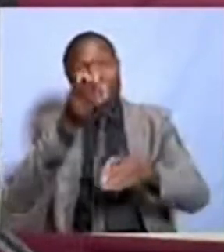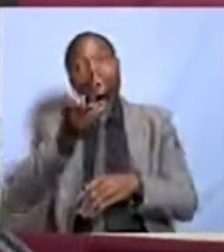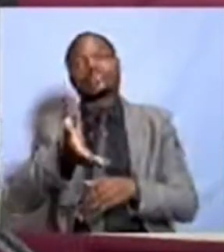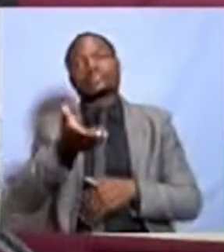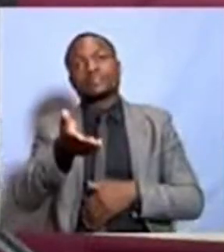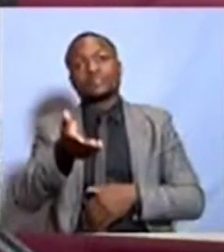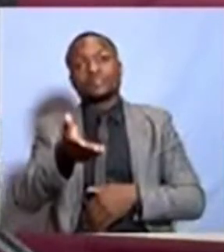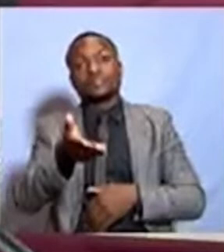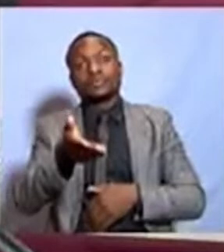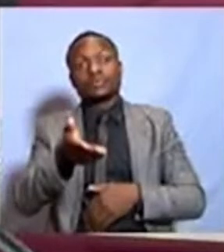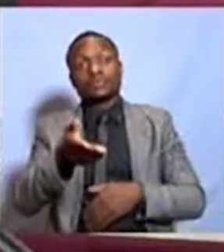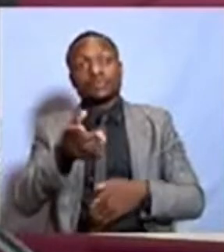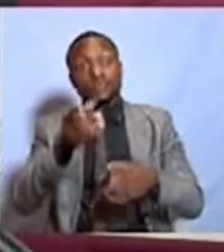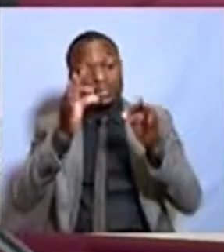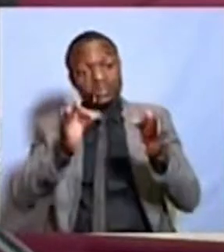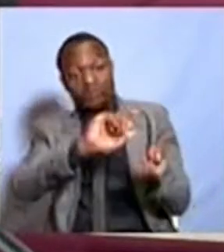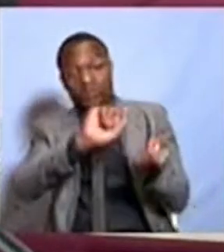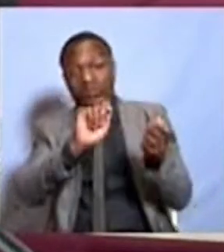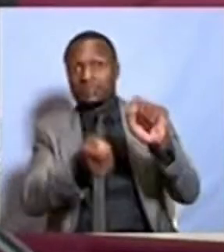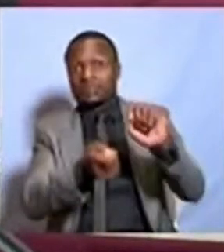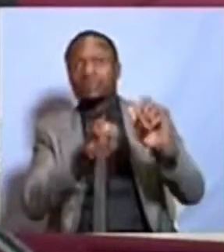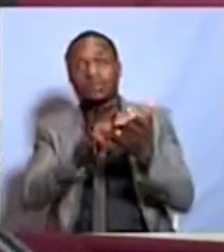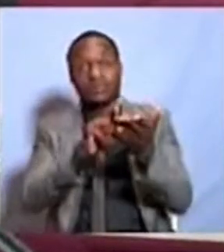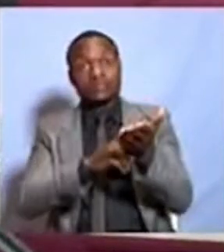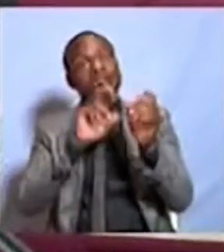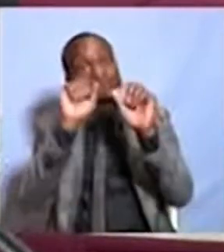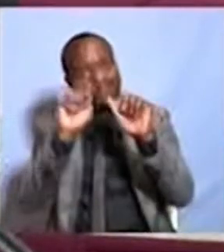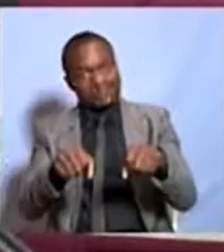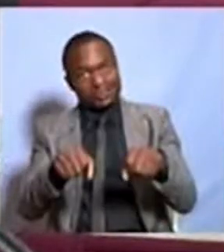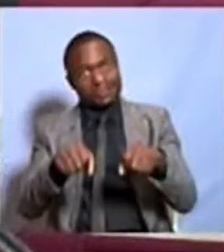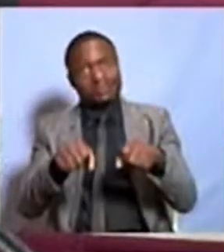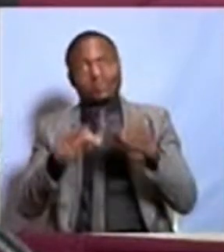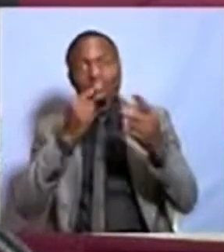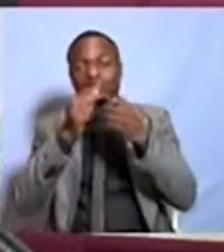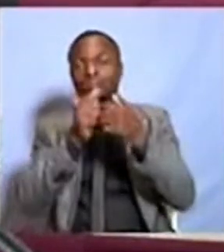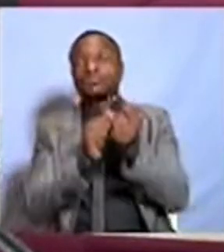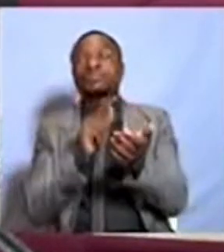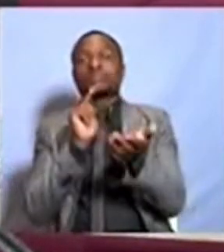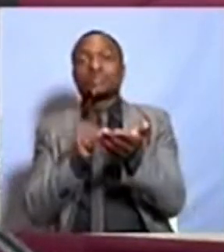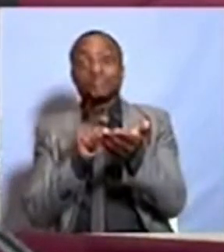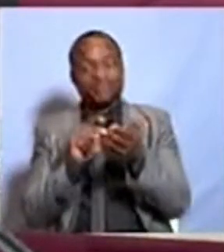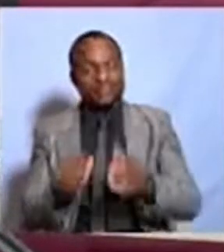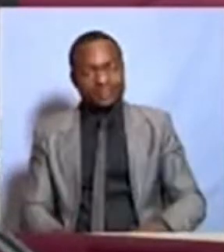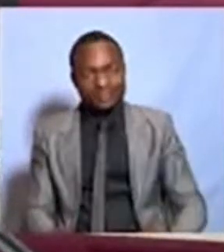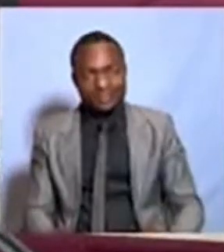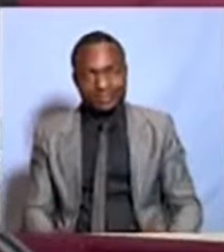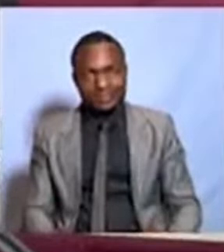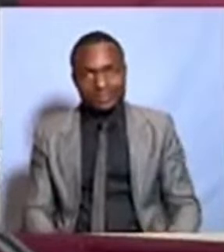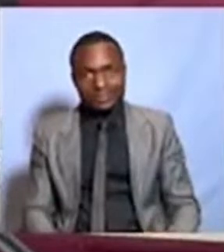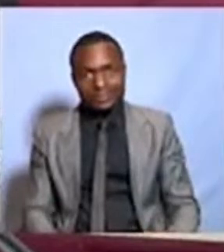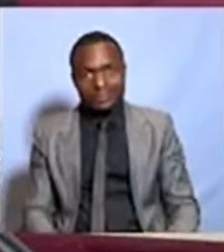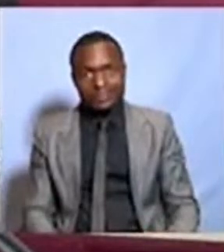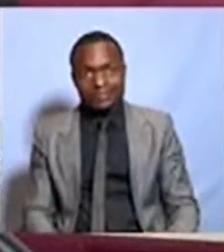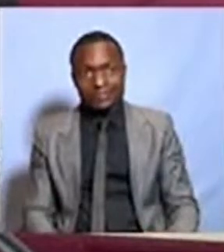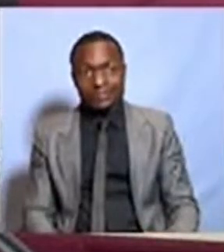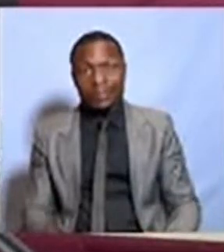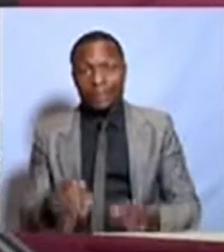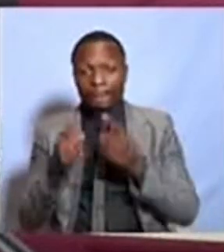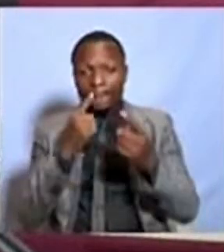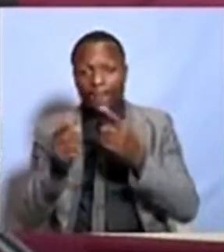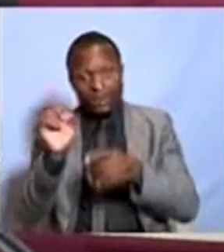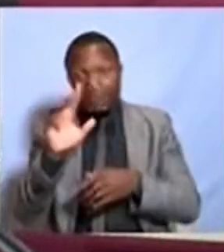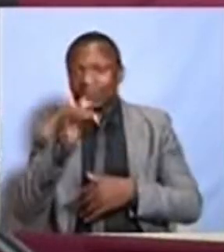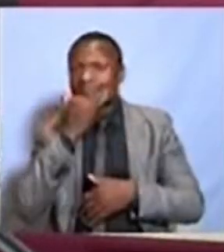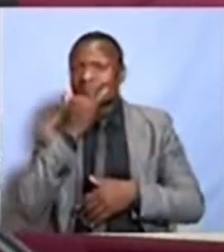guidelines. So up until we change those guidelines, then we can speak to that. Of course, also touching to where have we